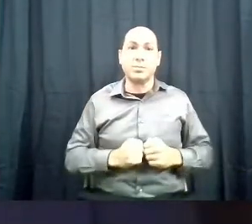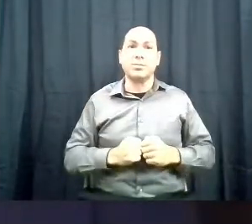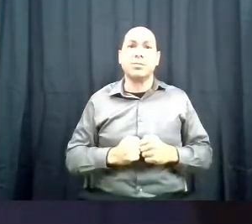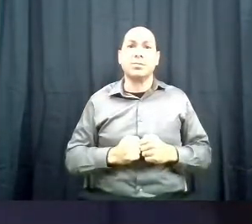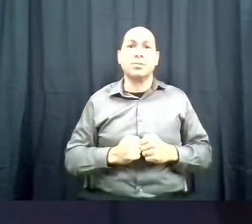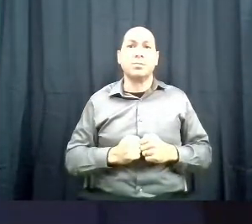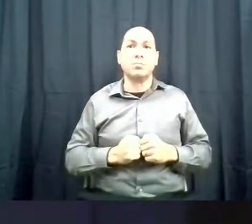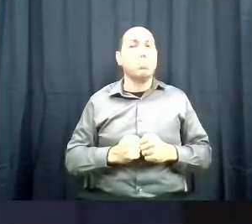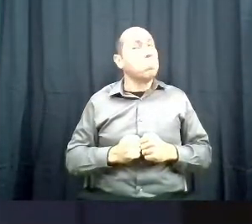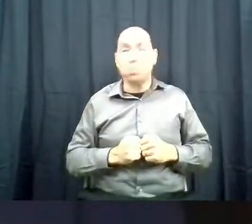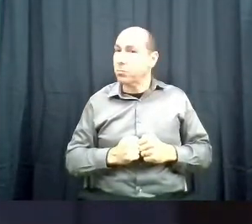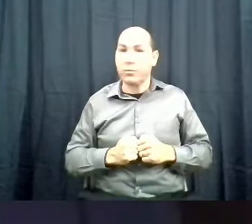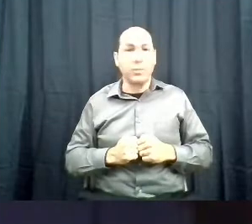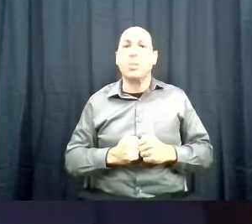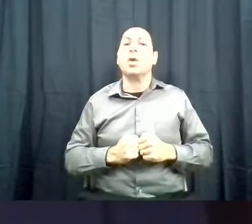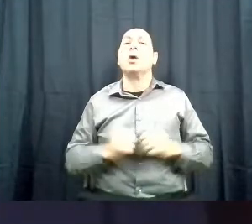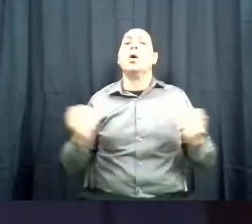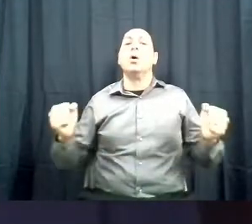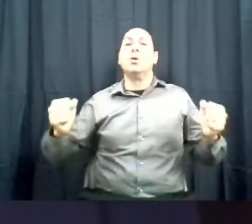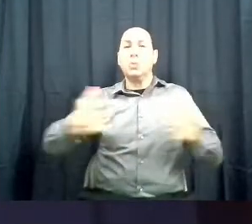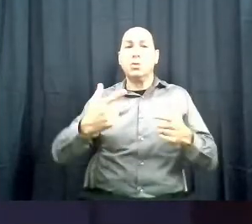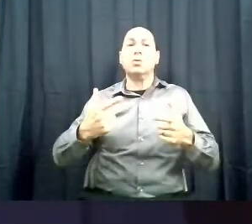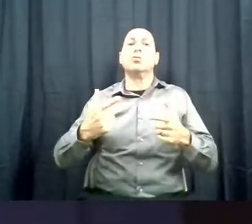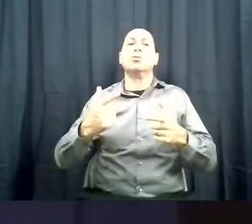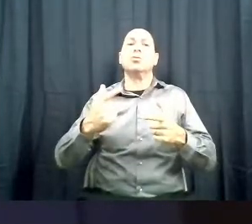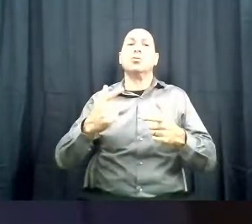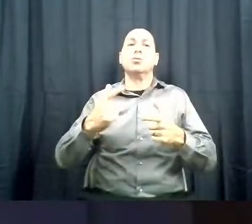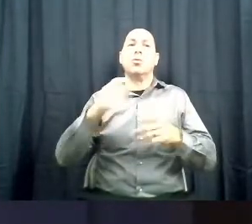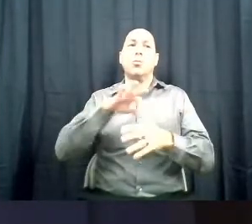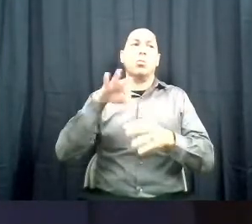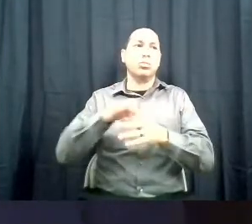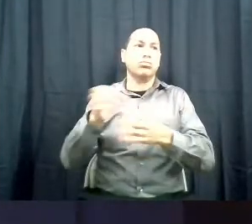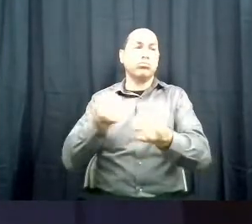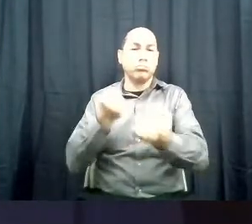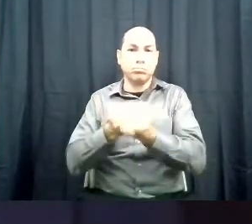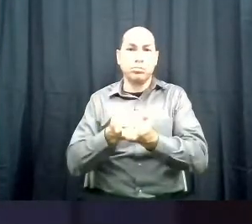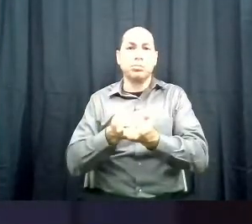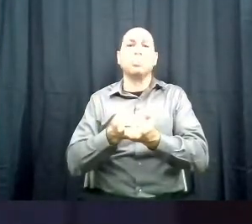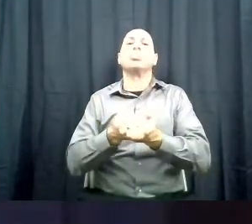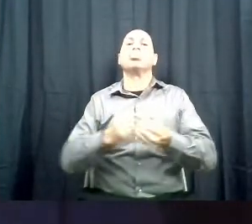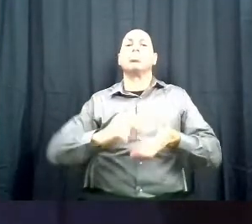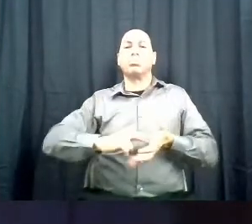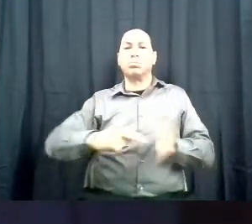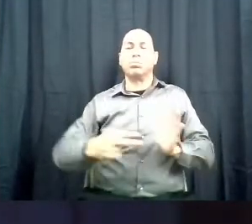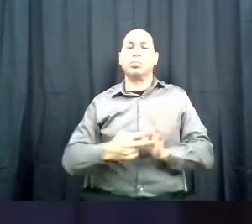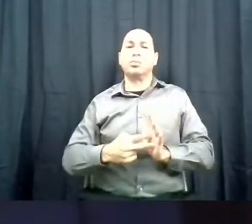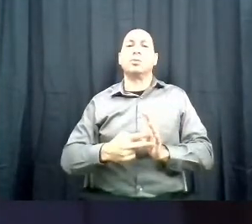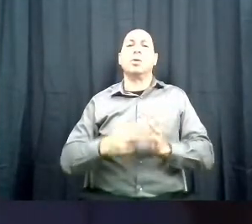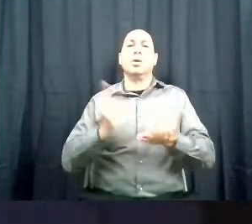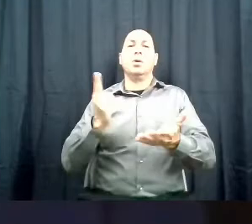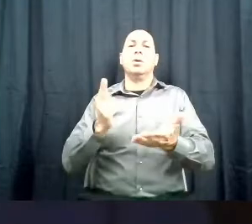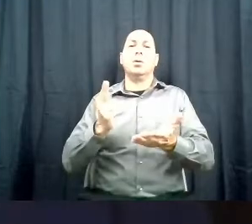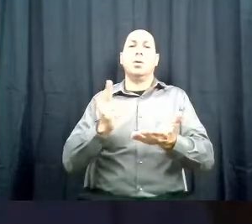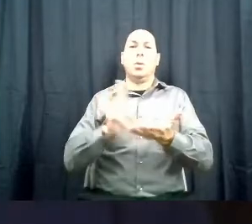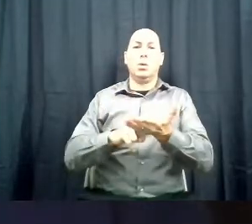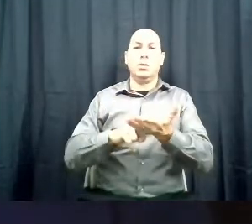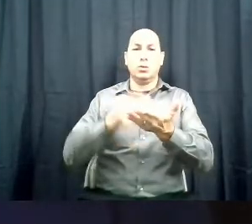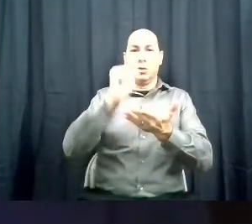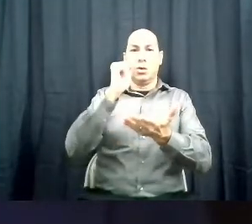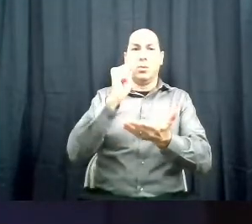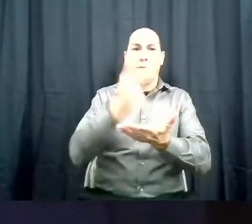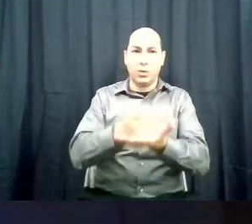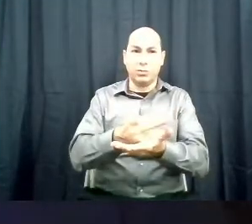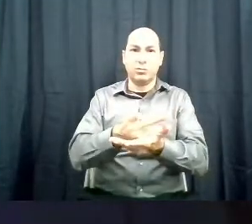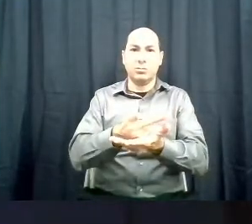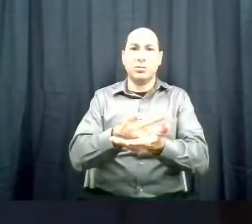Everyone who voted has voted in favor, and therefore this contract is approved. We